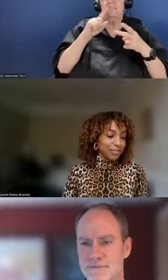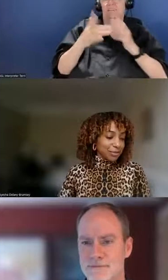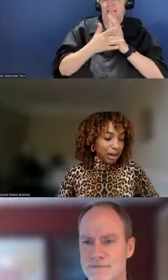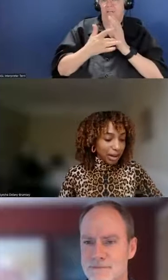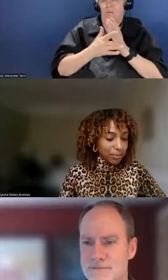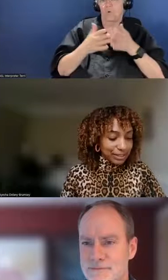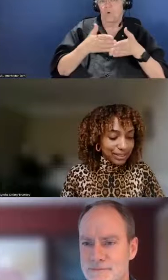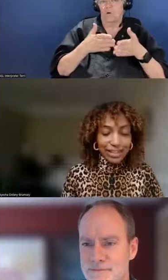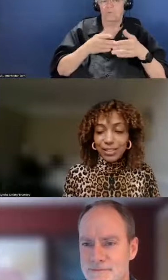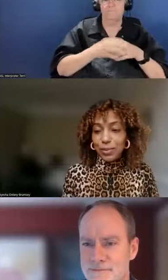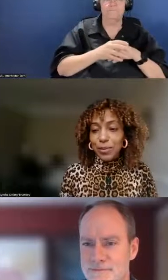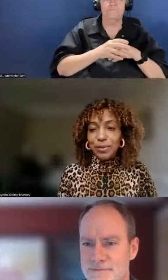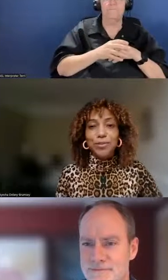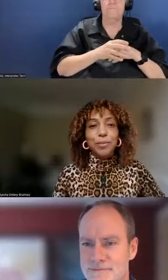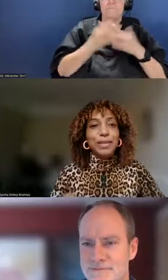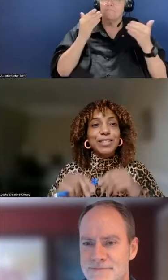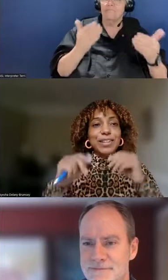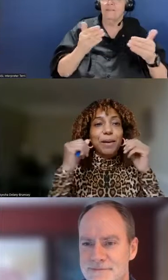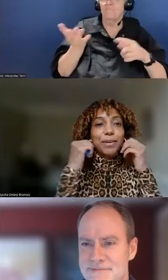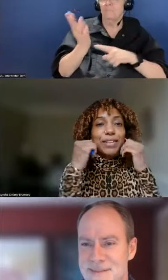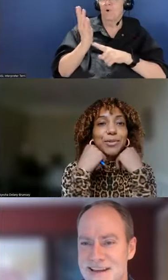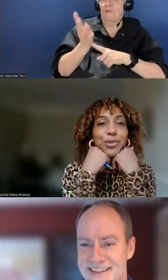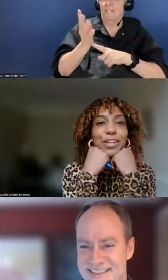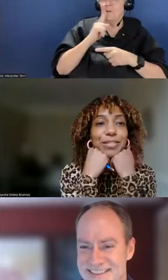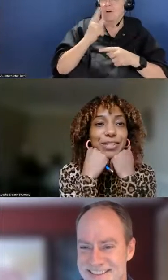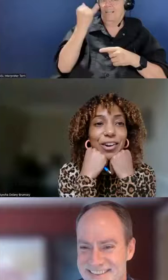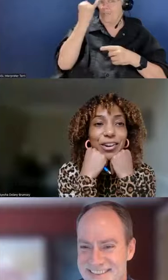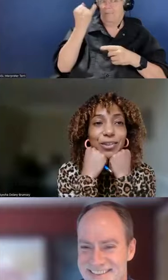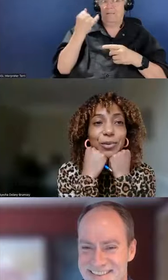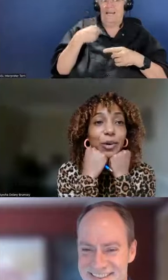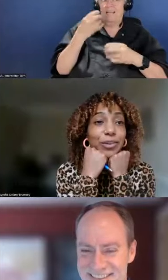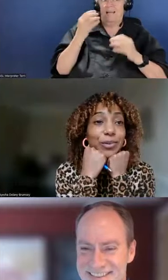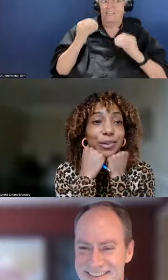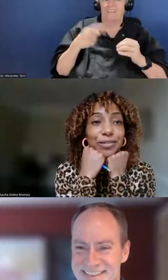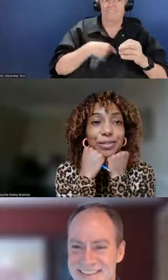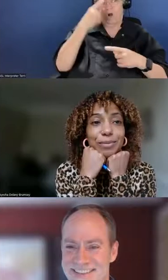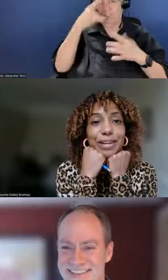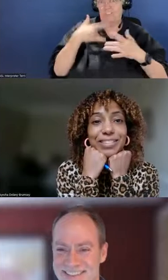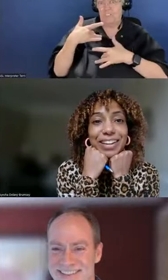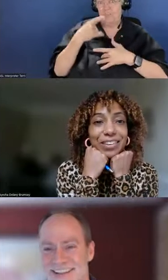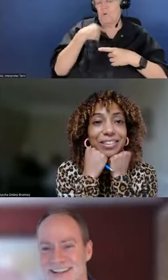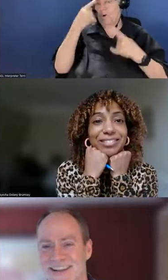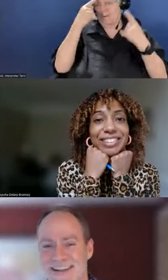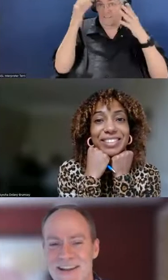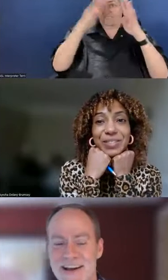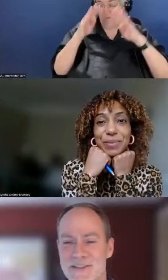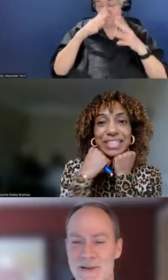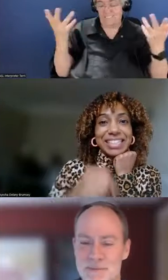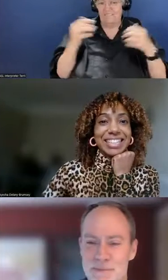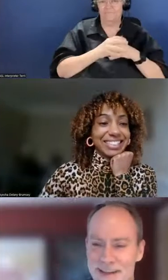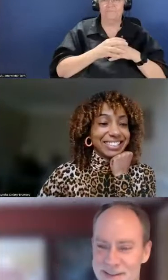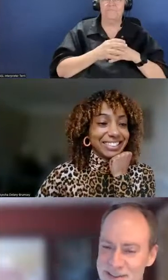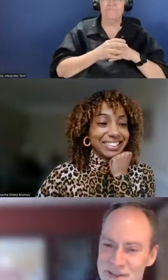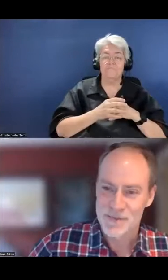Dave, please take us away with your 4 minutes on a topic that I'm sure none of us are worried or confused about at all. So Yeah, please. it's